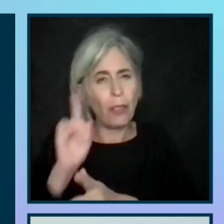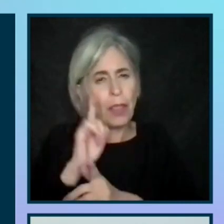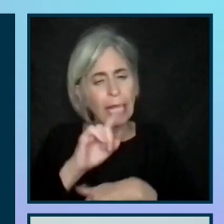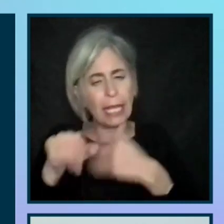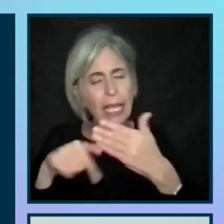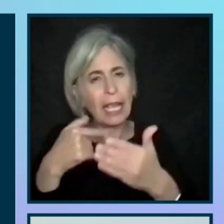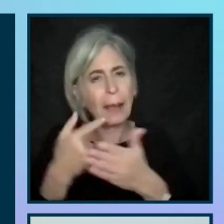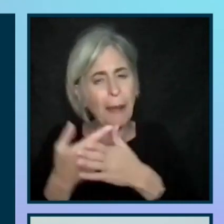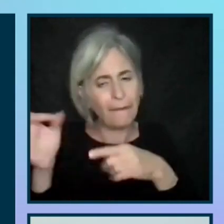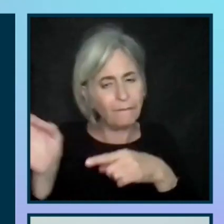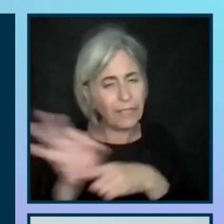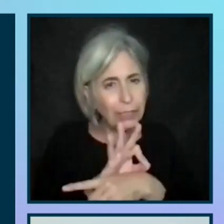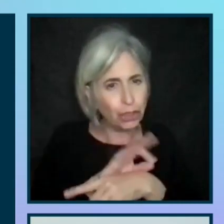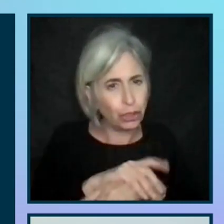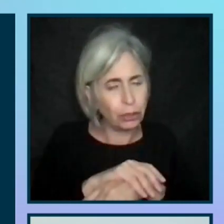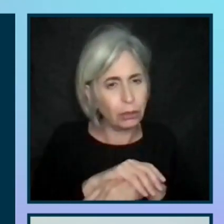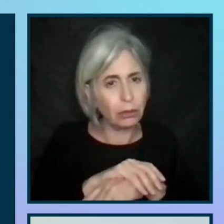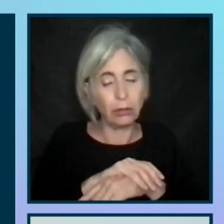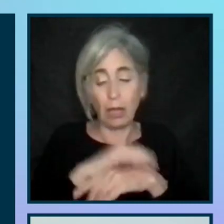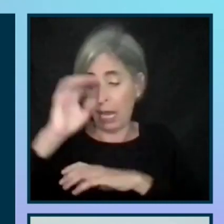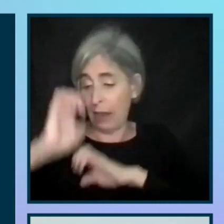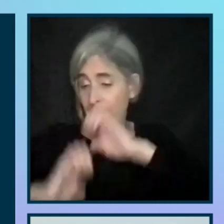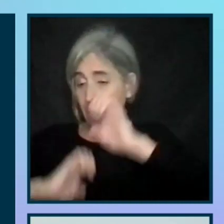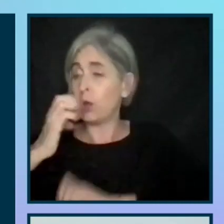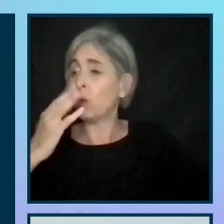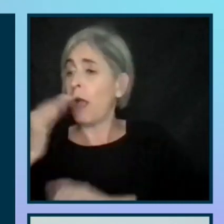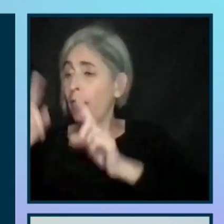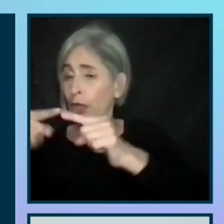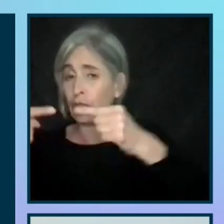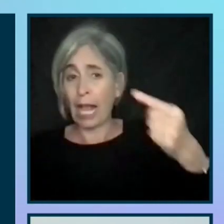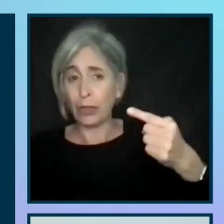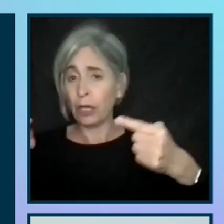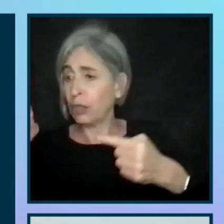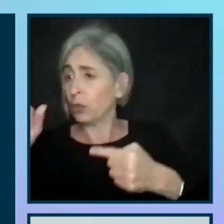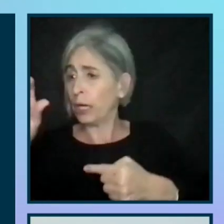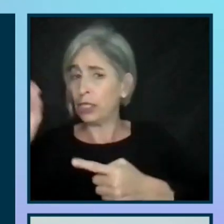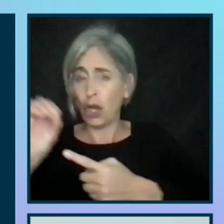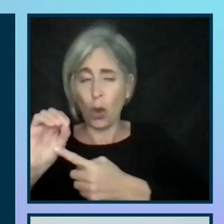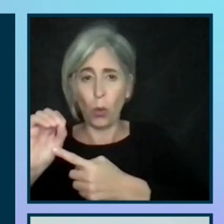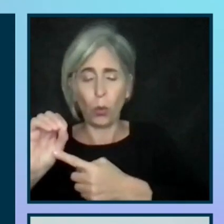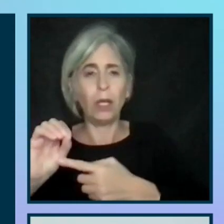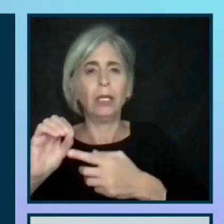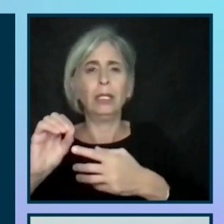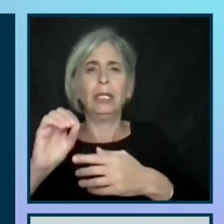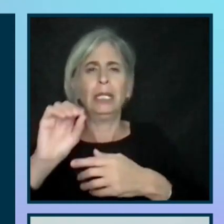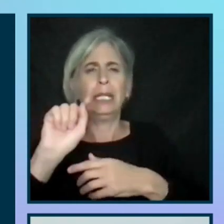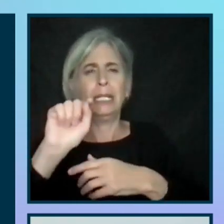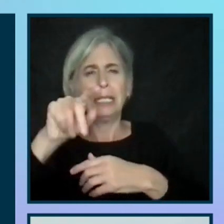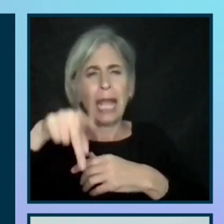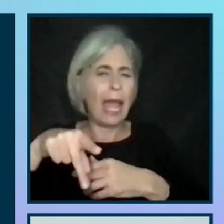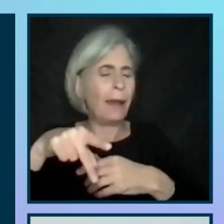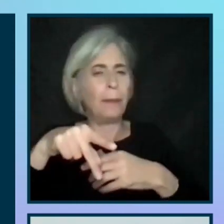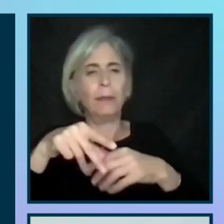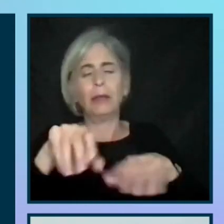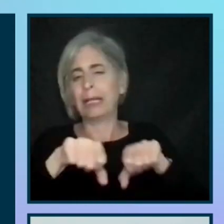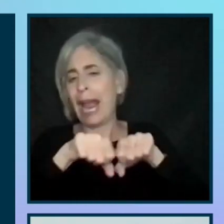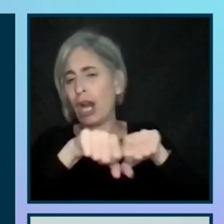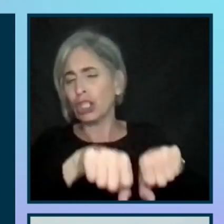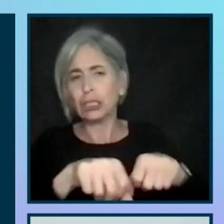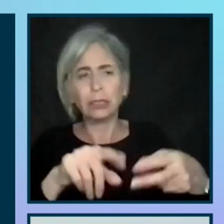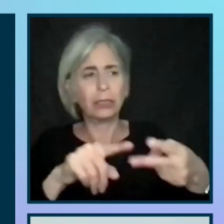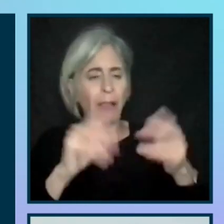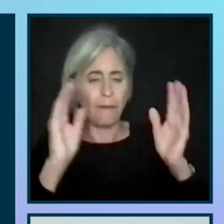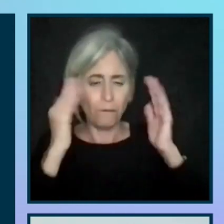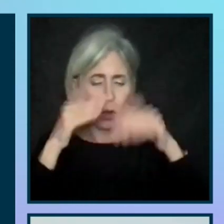feature. Evaluate color contrast ratios, tab targets, accessibility labels, focus